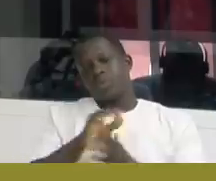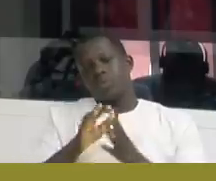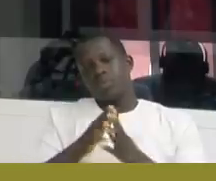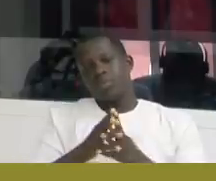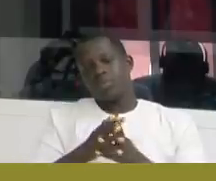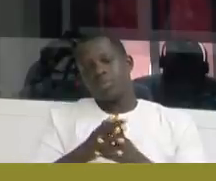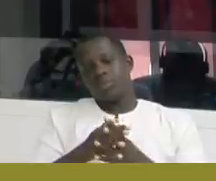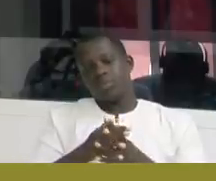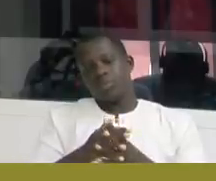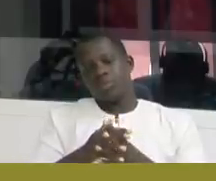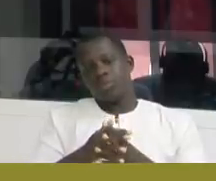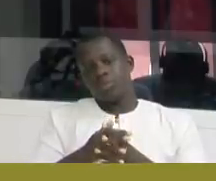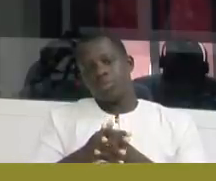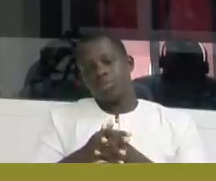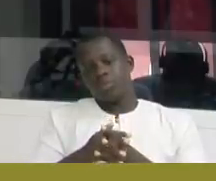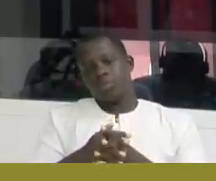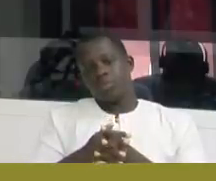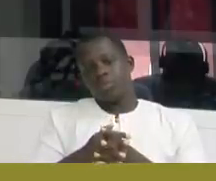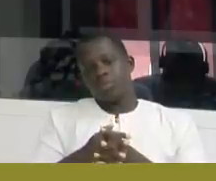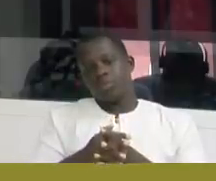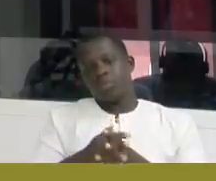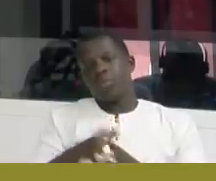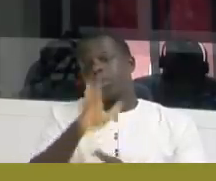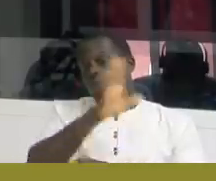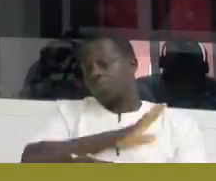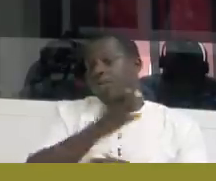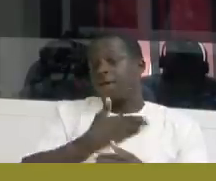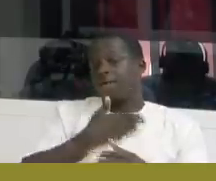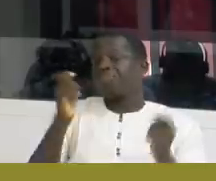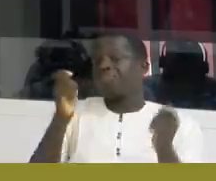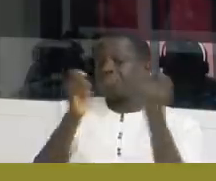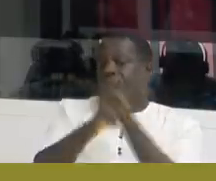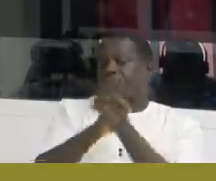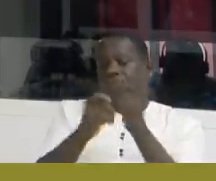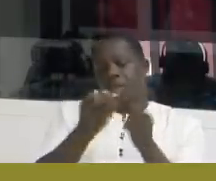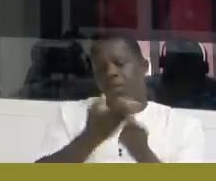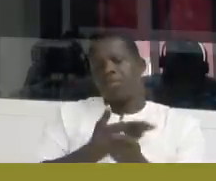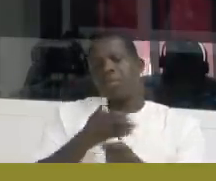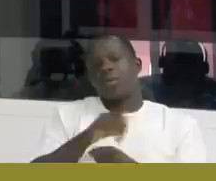had also taken a turn south.